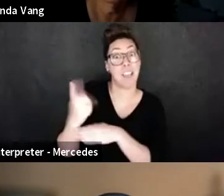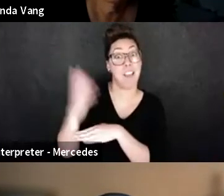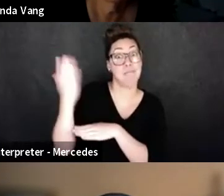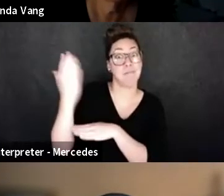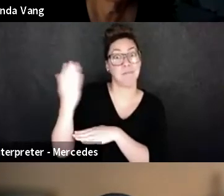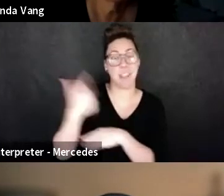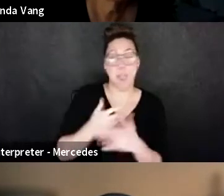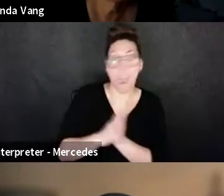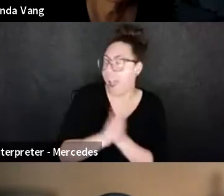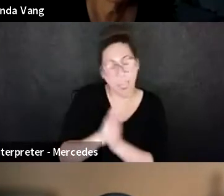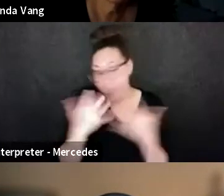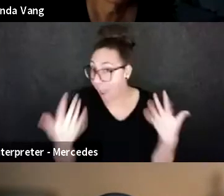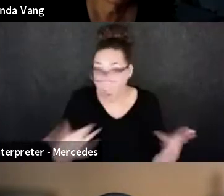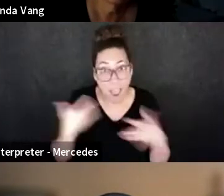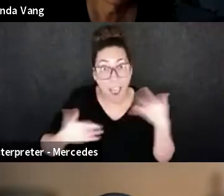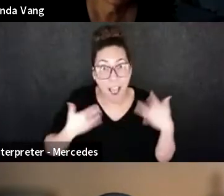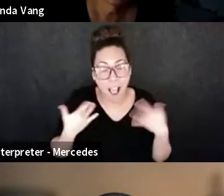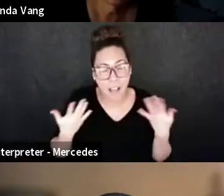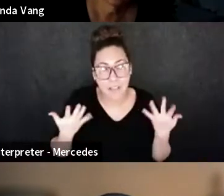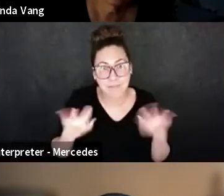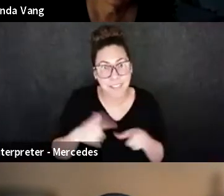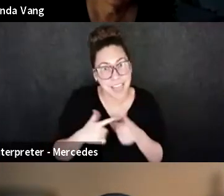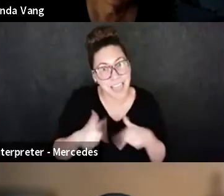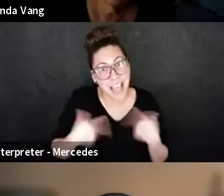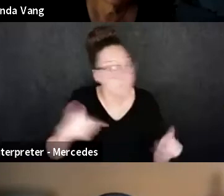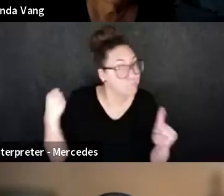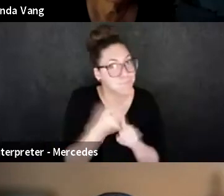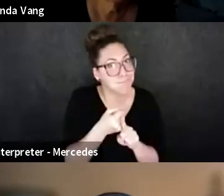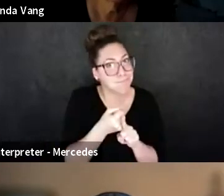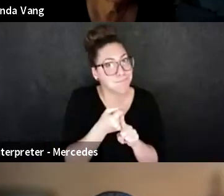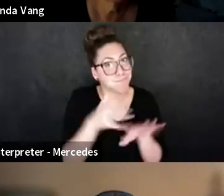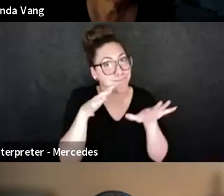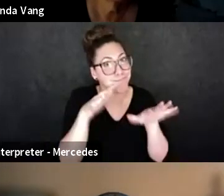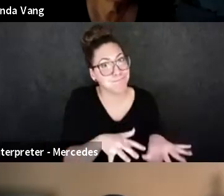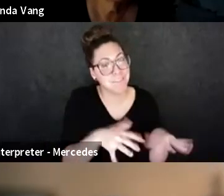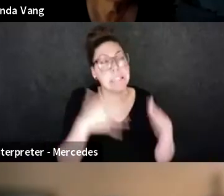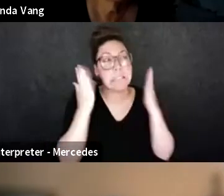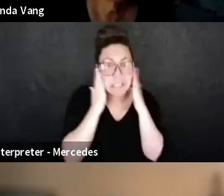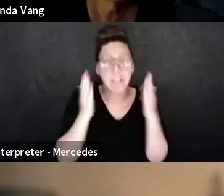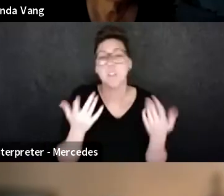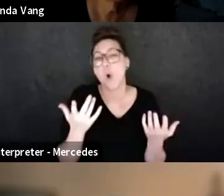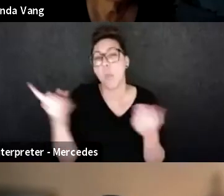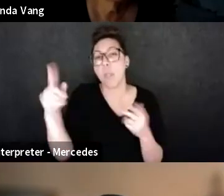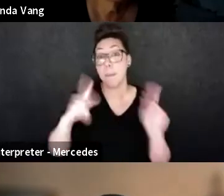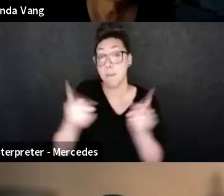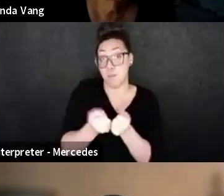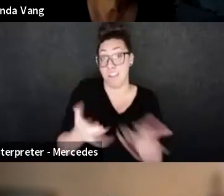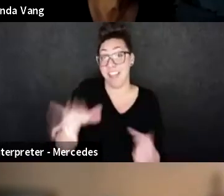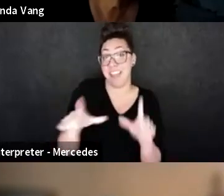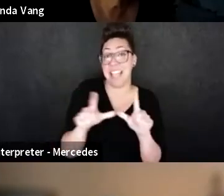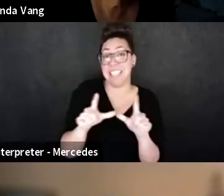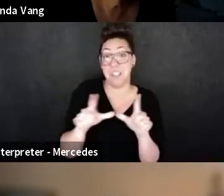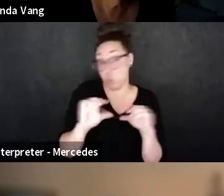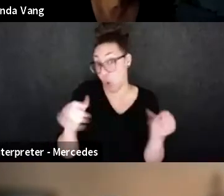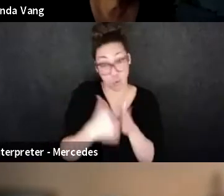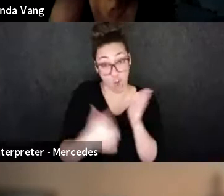it. But of course, that didn't happen. So the folks who are providing that license at no charge